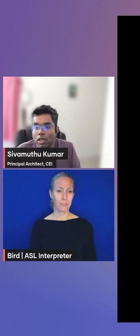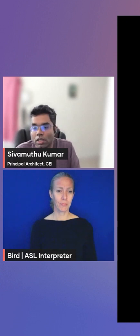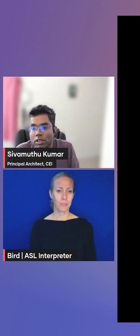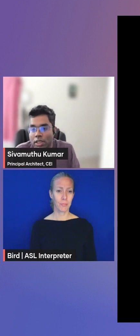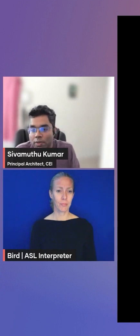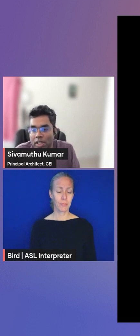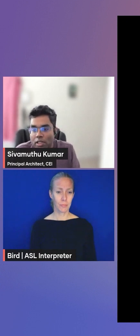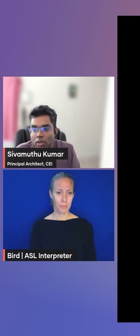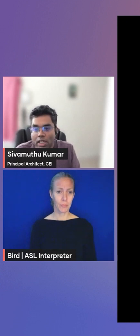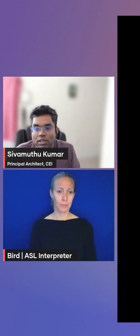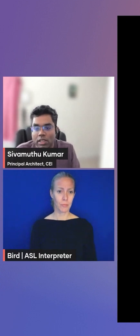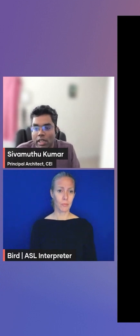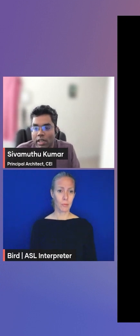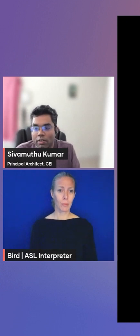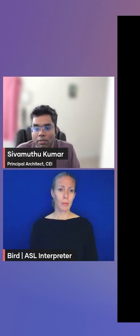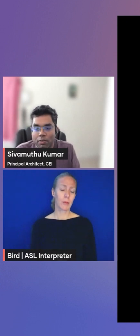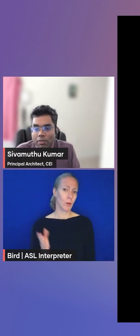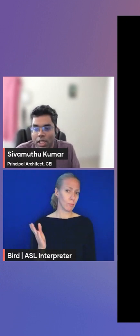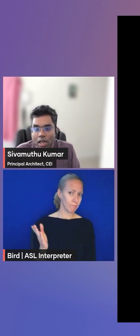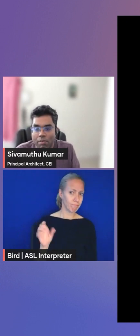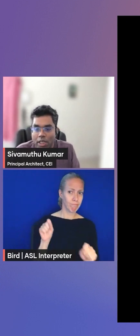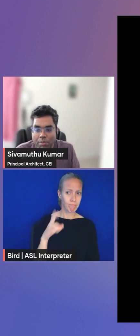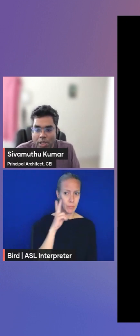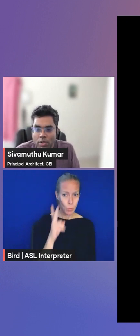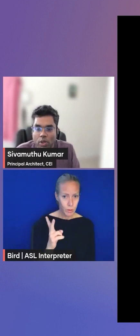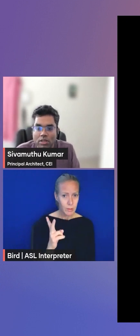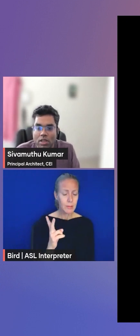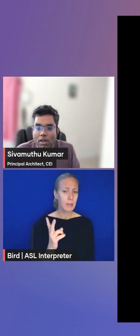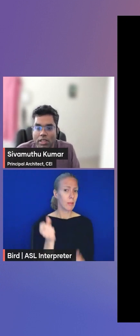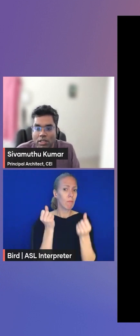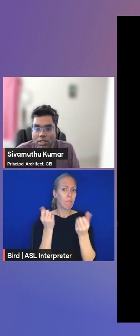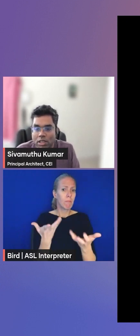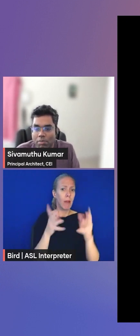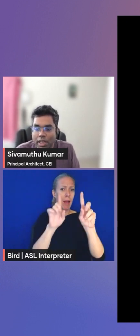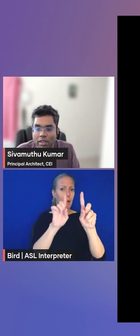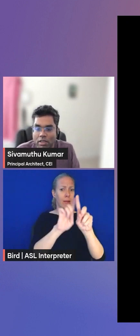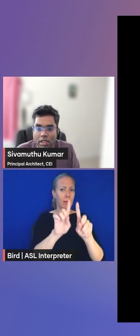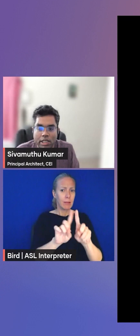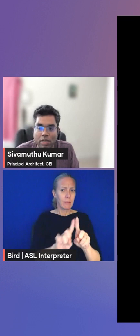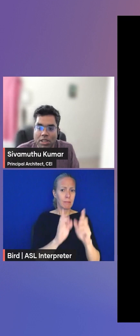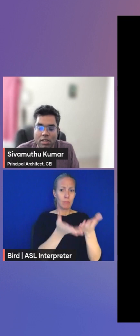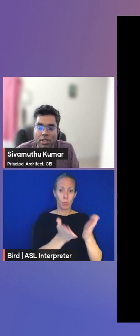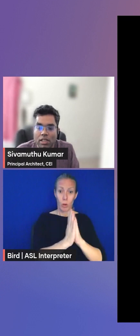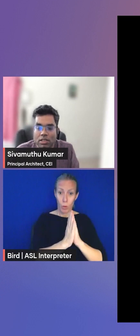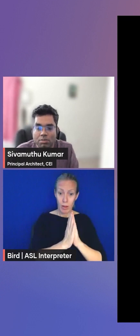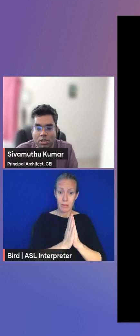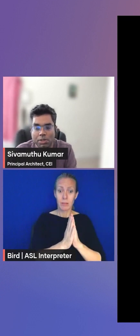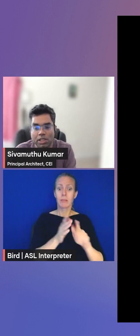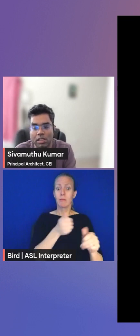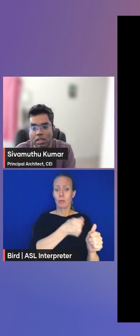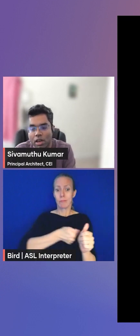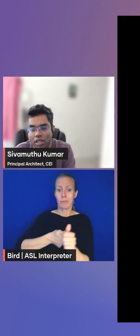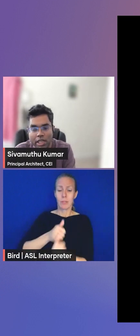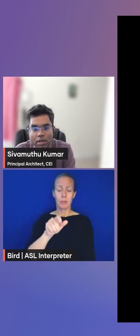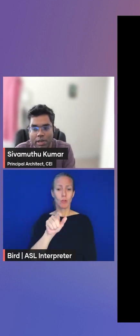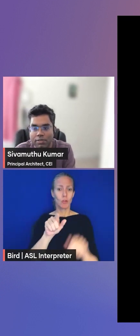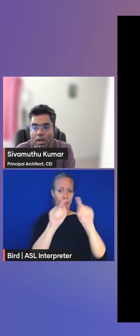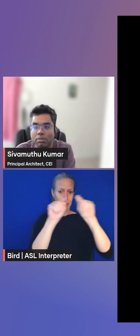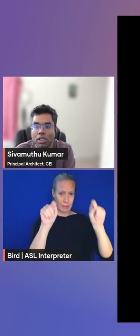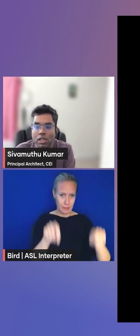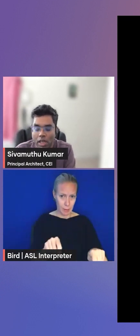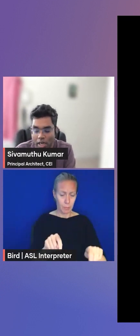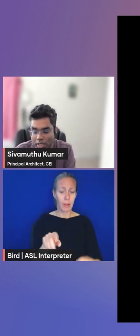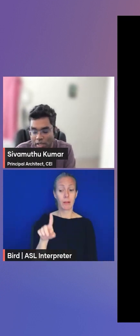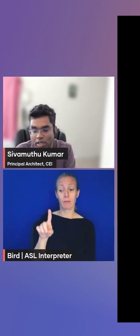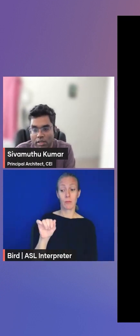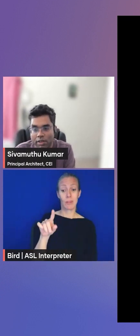So that's what like you can see like there are multiple requests on each template. It can be serverless, observability, or data